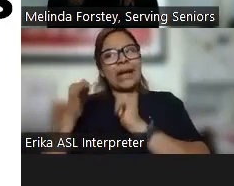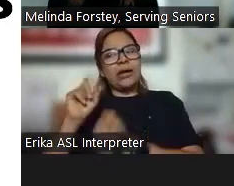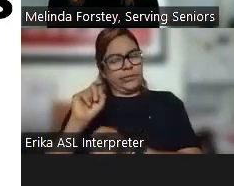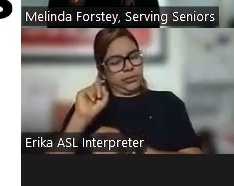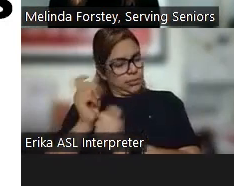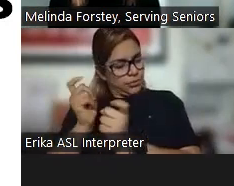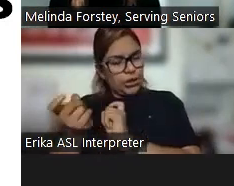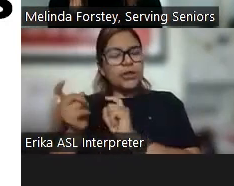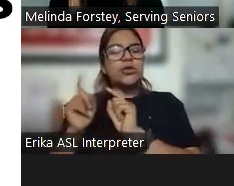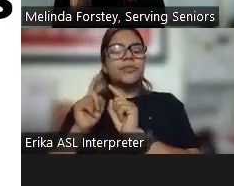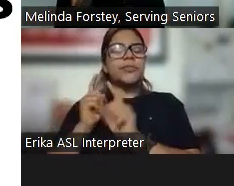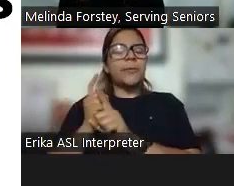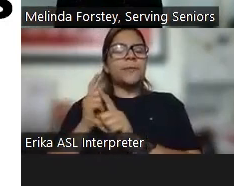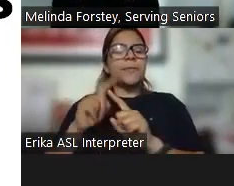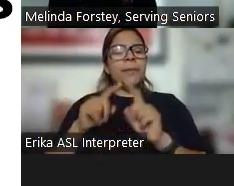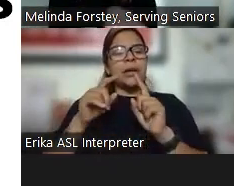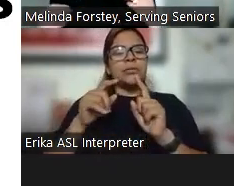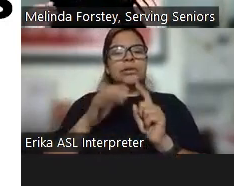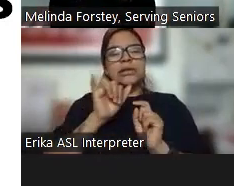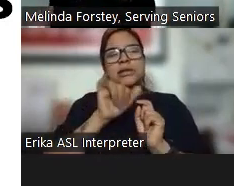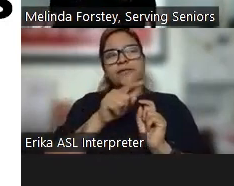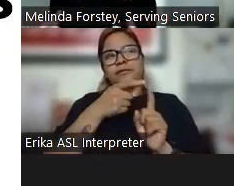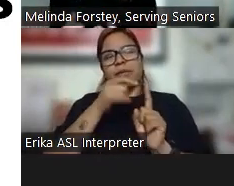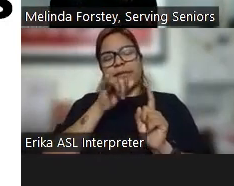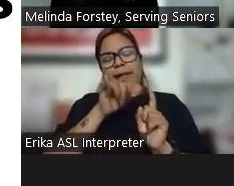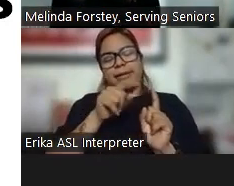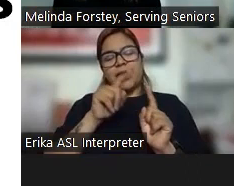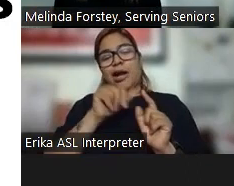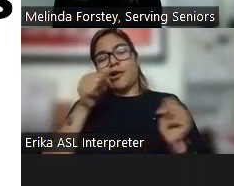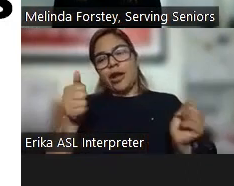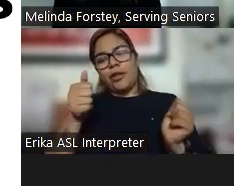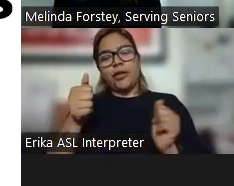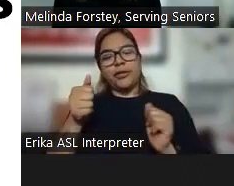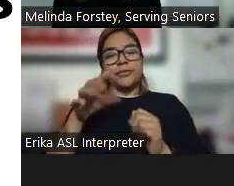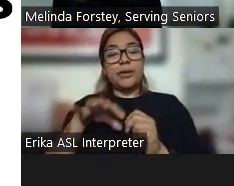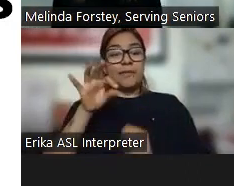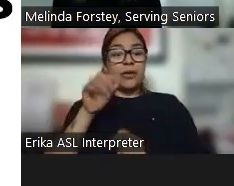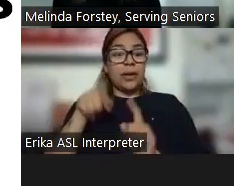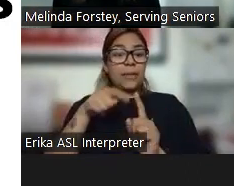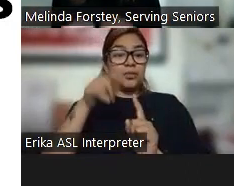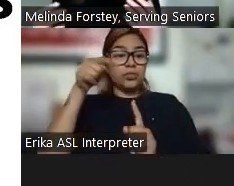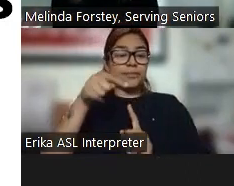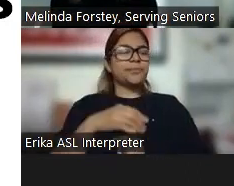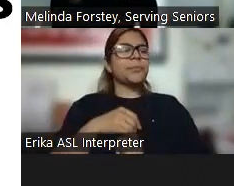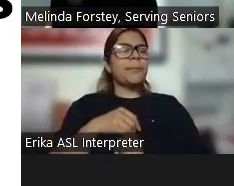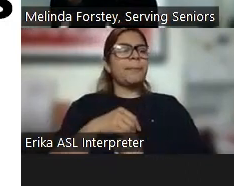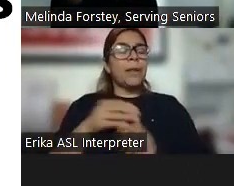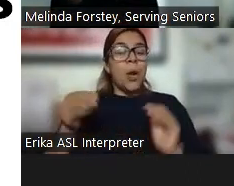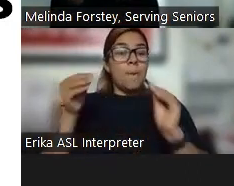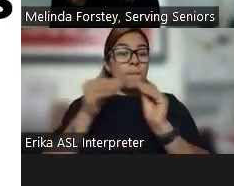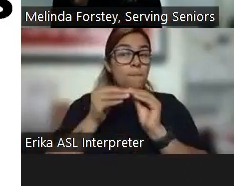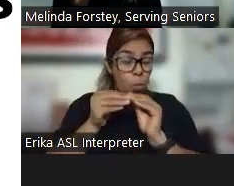be adjusted. And then another major finding was that more than half of